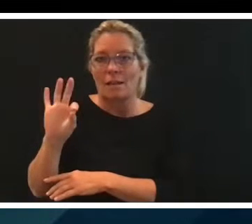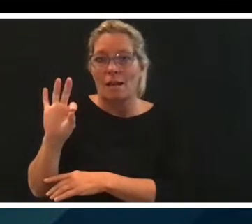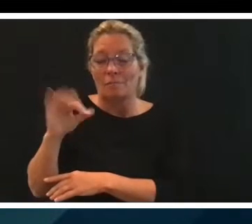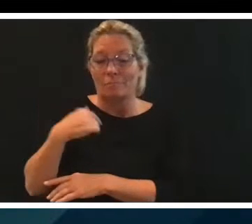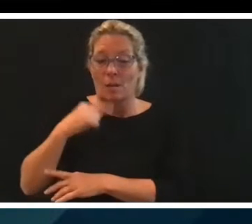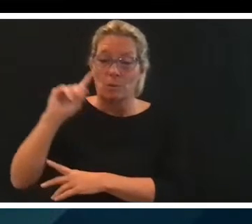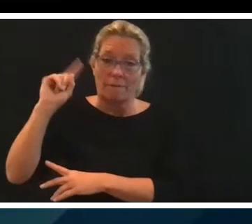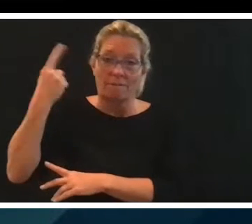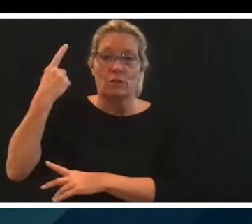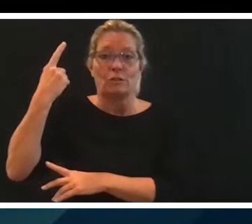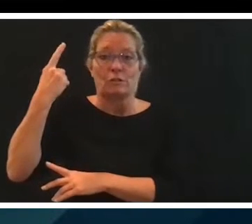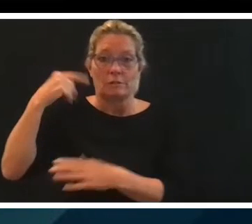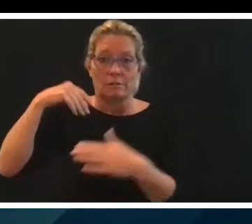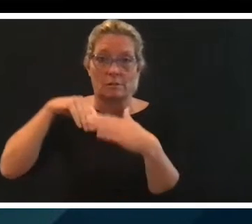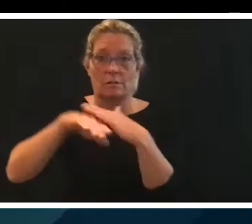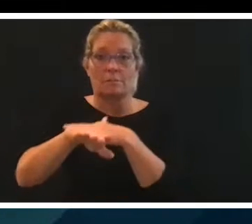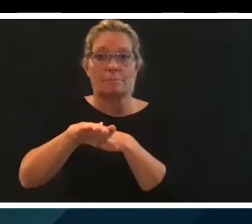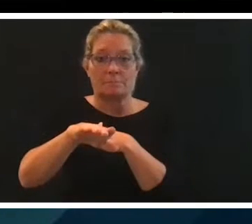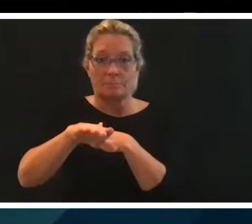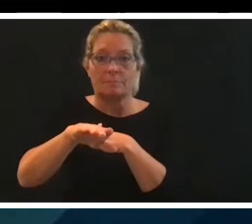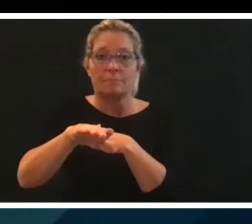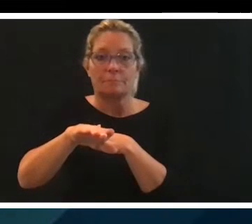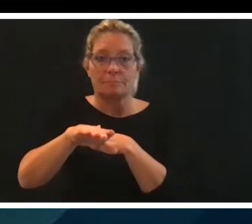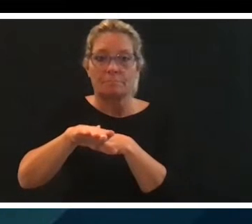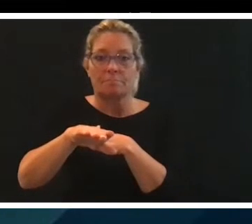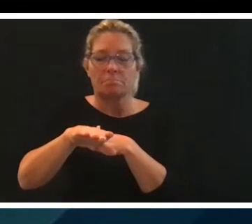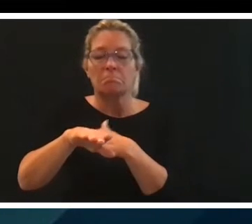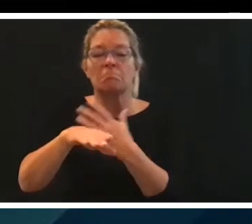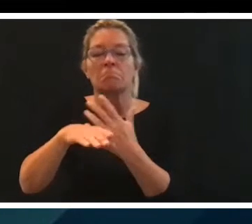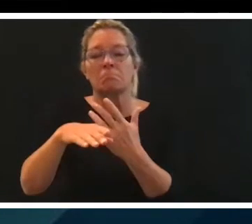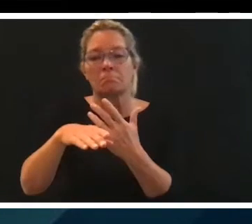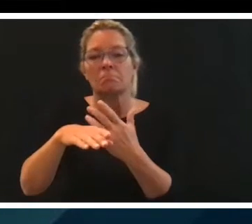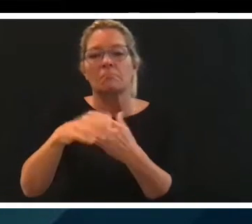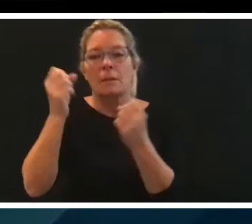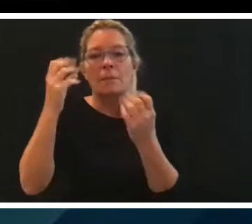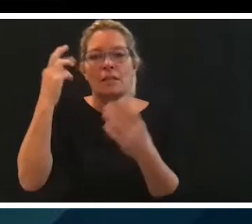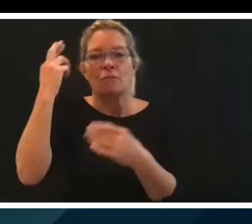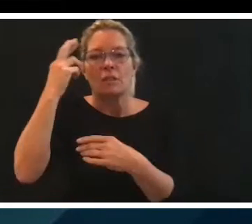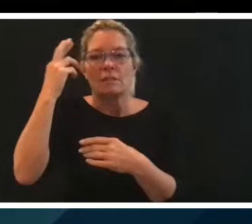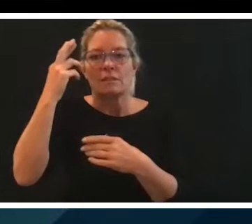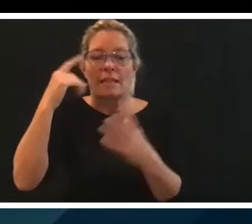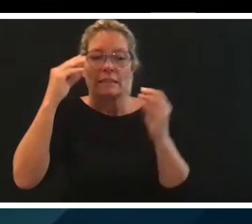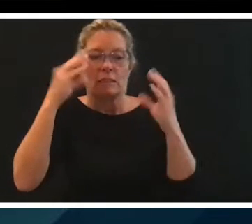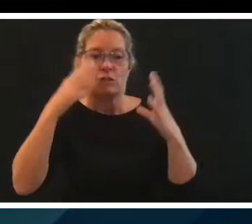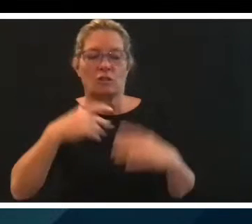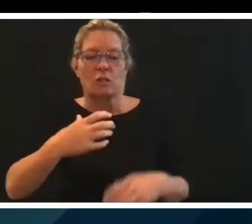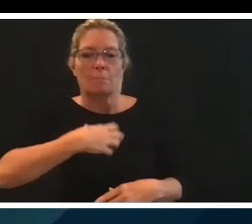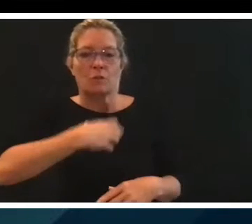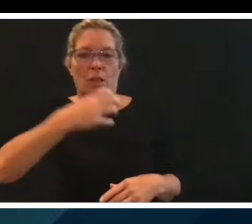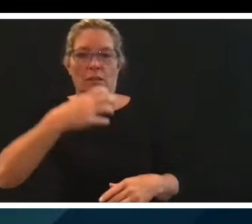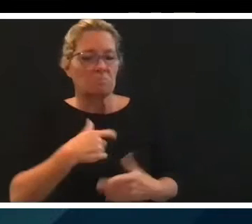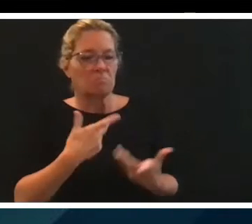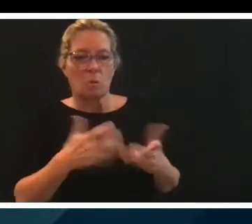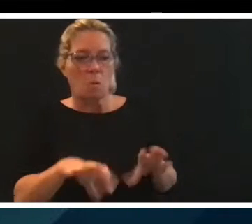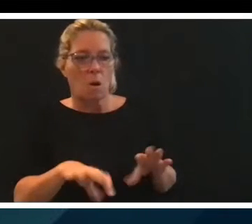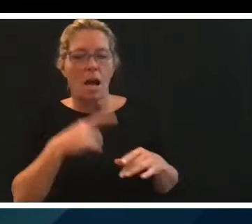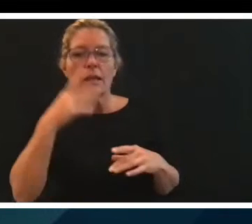And there were a lot of reasons about that. Teachers had objections to it because they felt it would be a